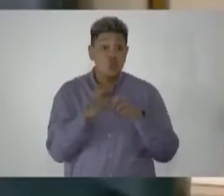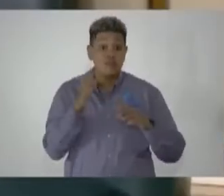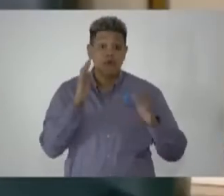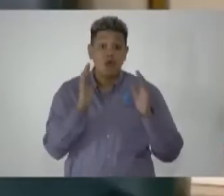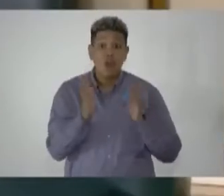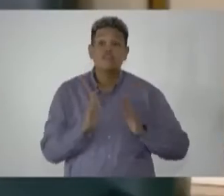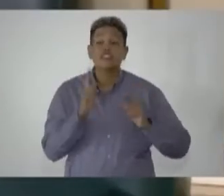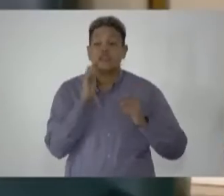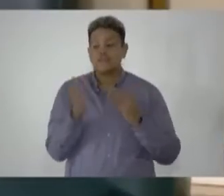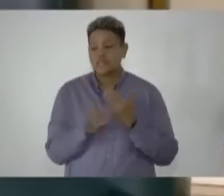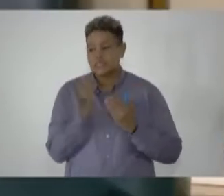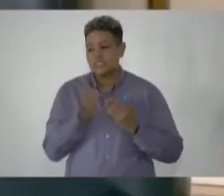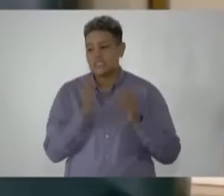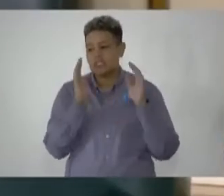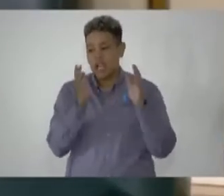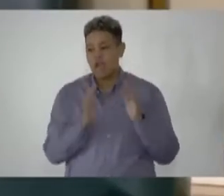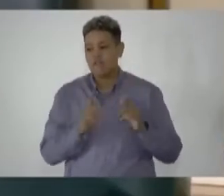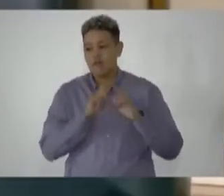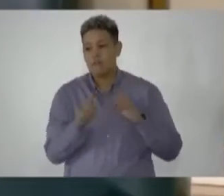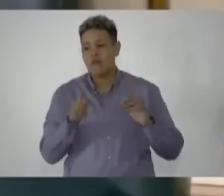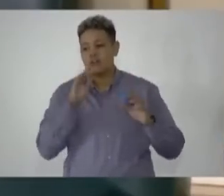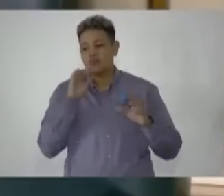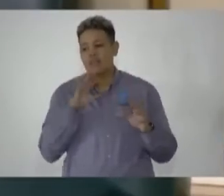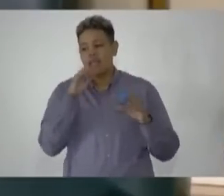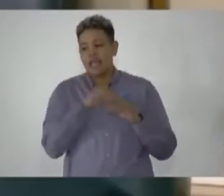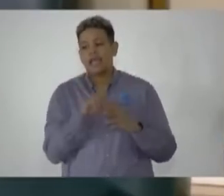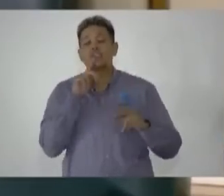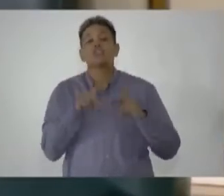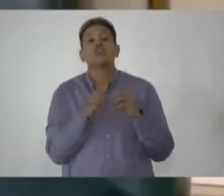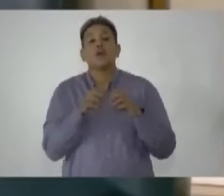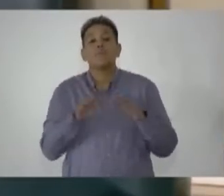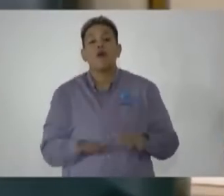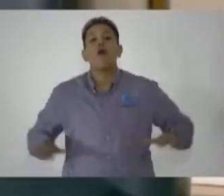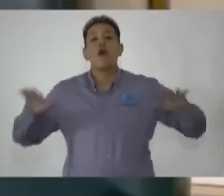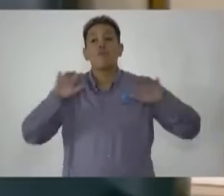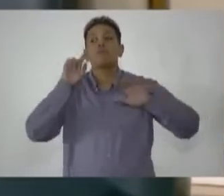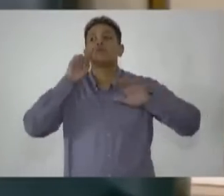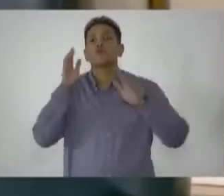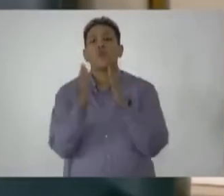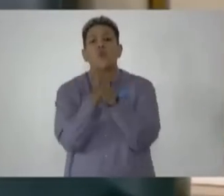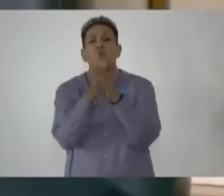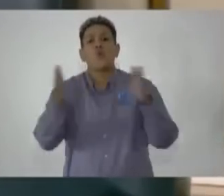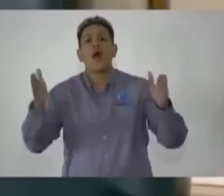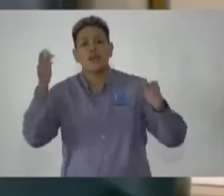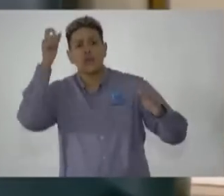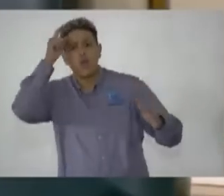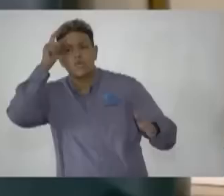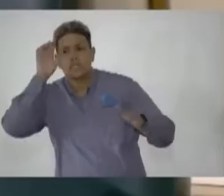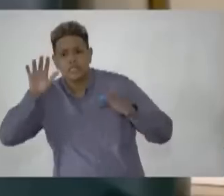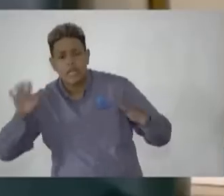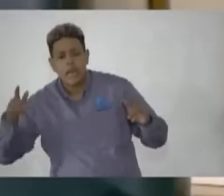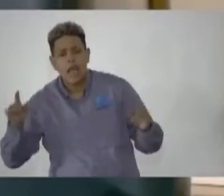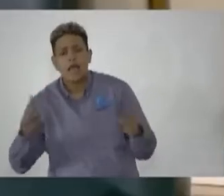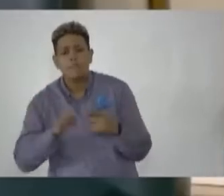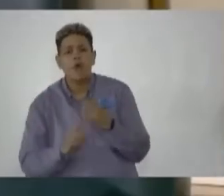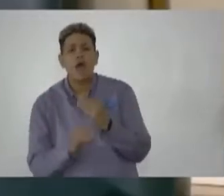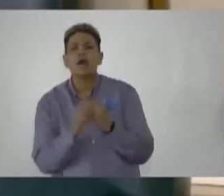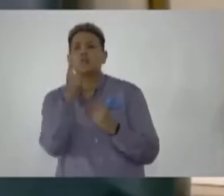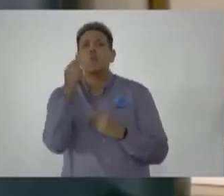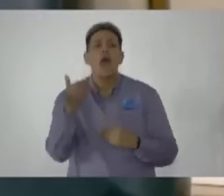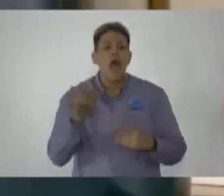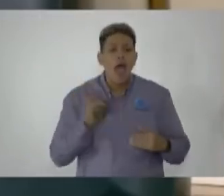easy conversations, but to engage the population, to widen understandings, to